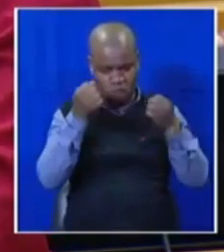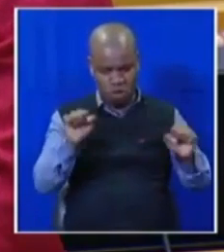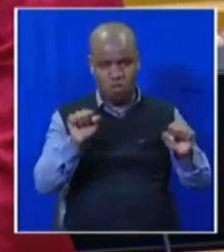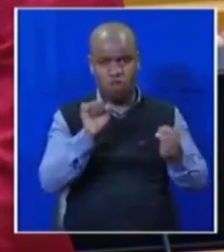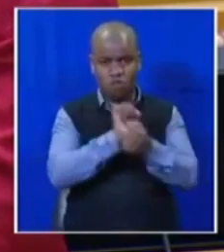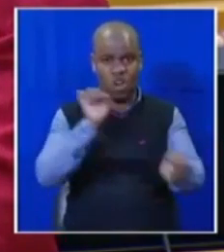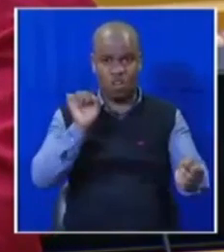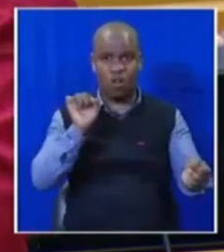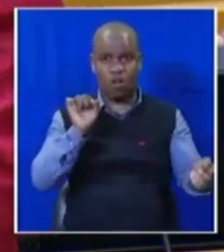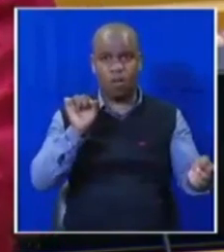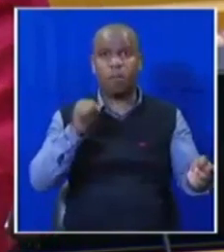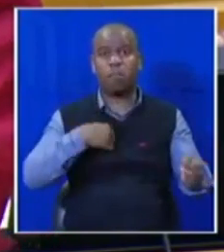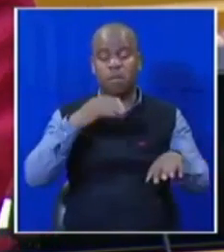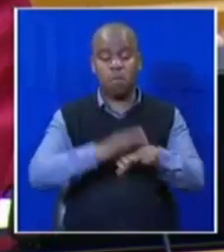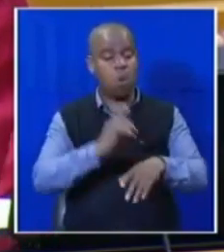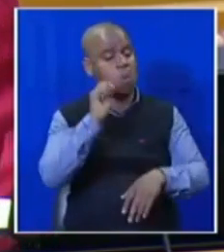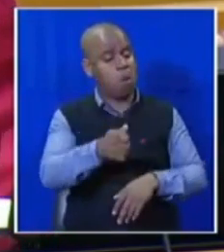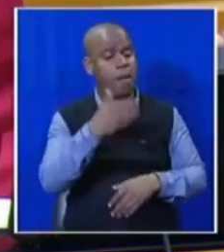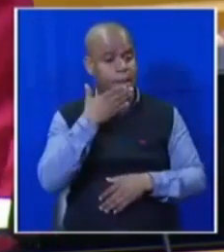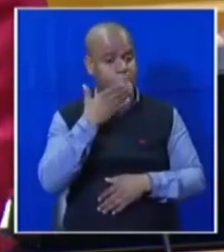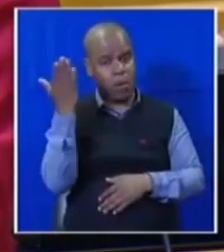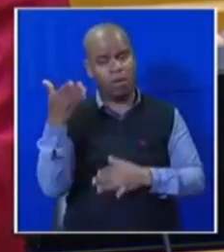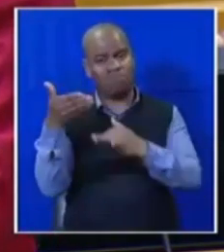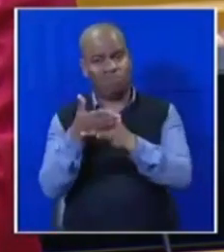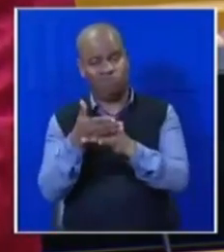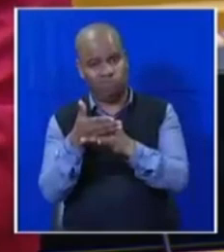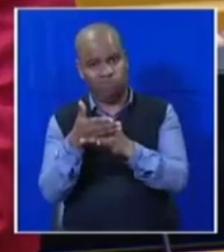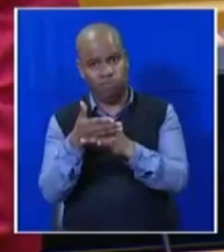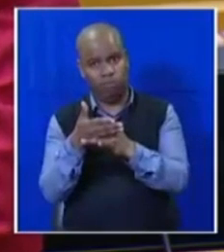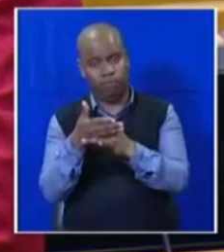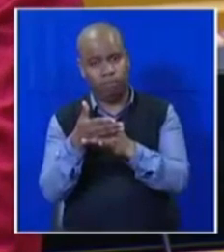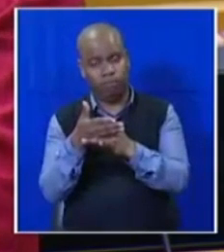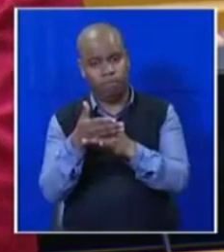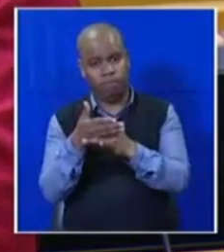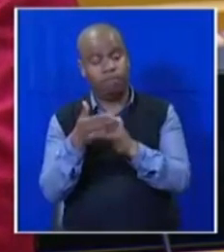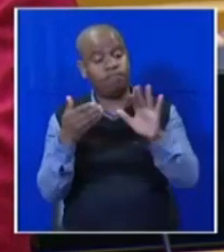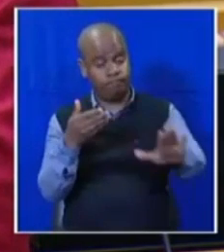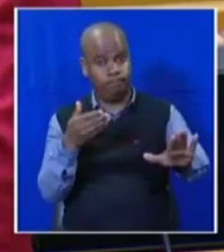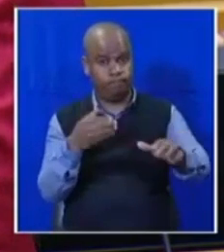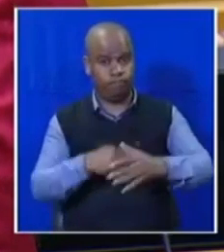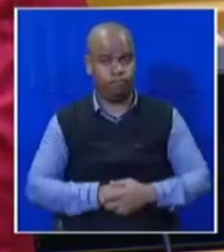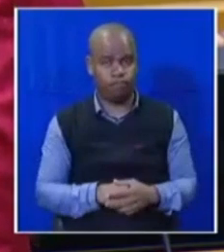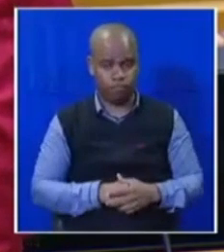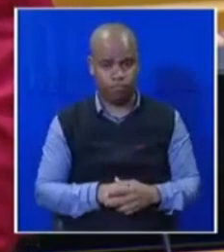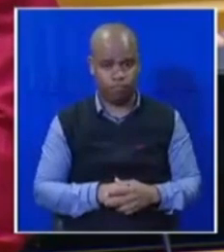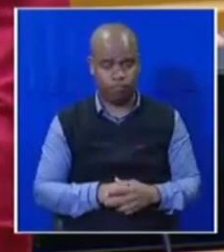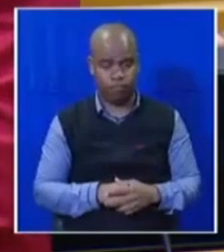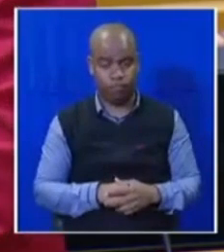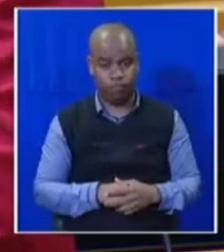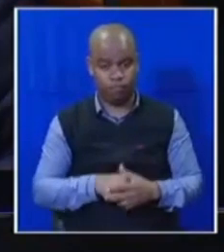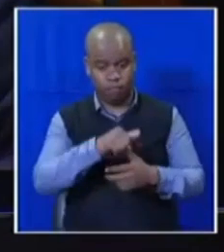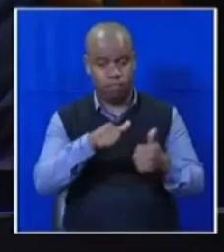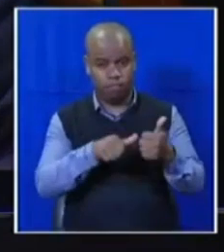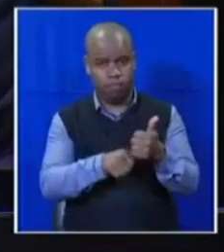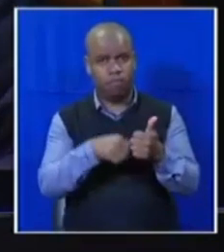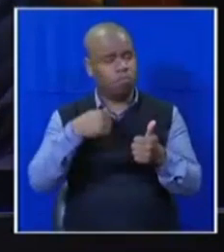and are not getting compensated for their loss. Yes, yes, honourable member. Honourable member, hold on. Deputy Speaker,